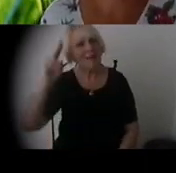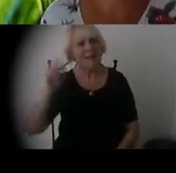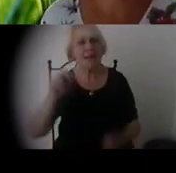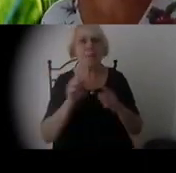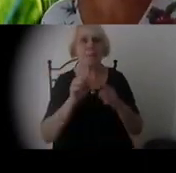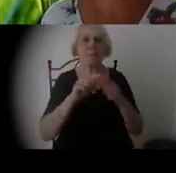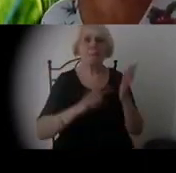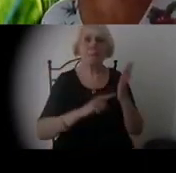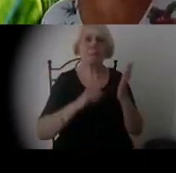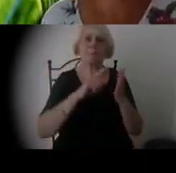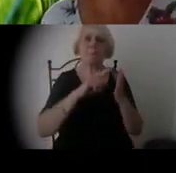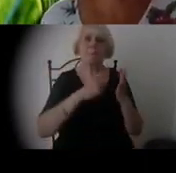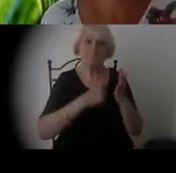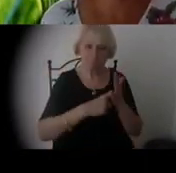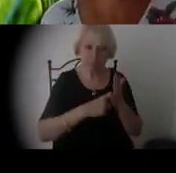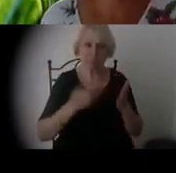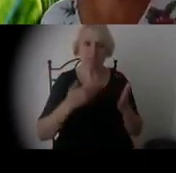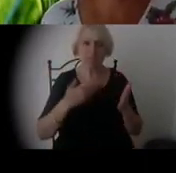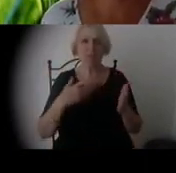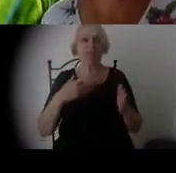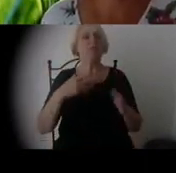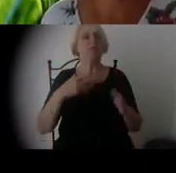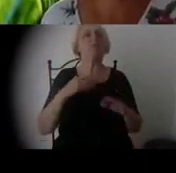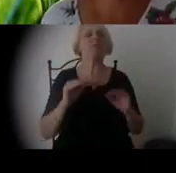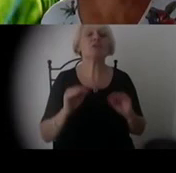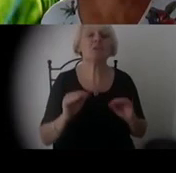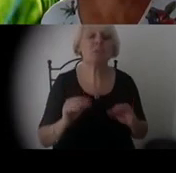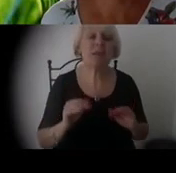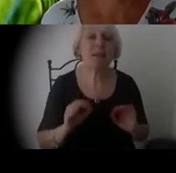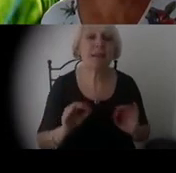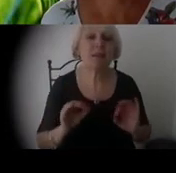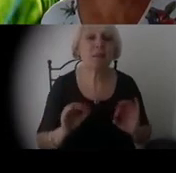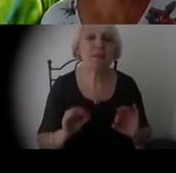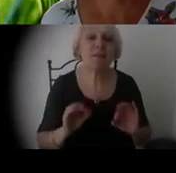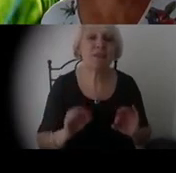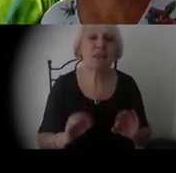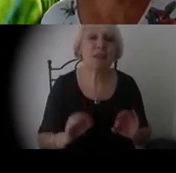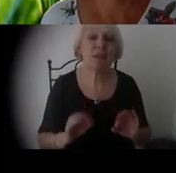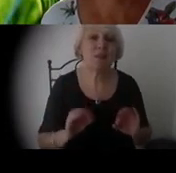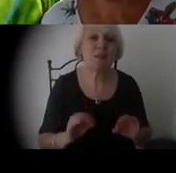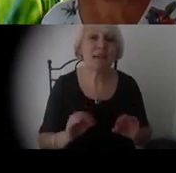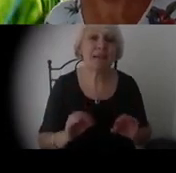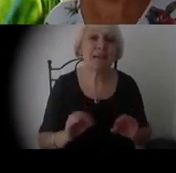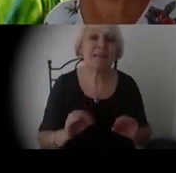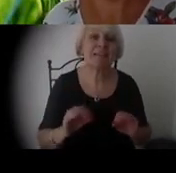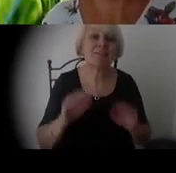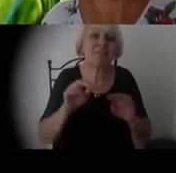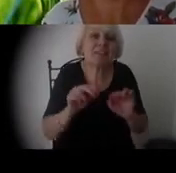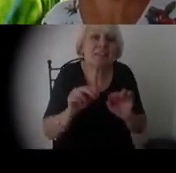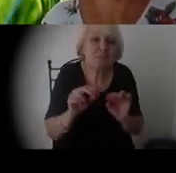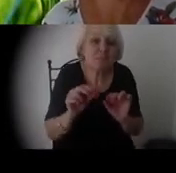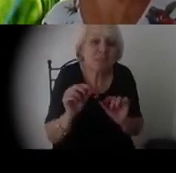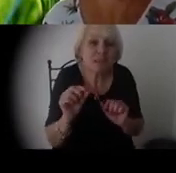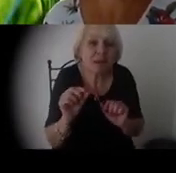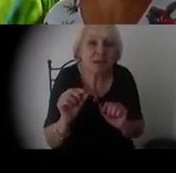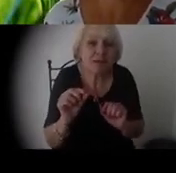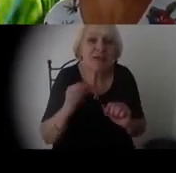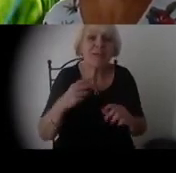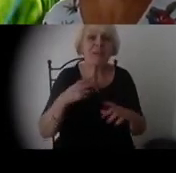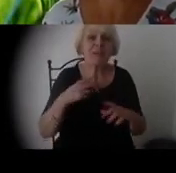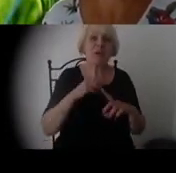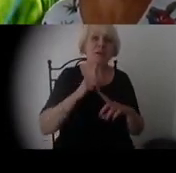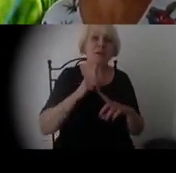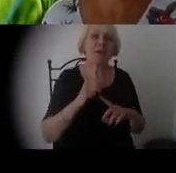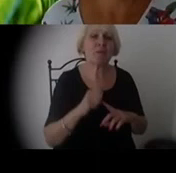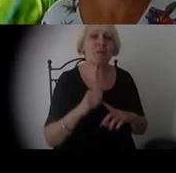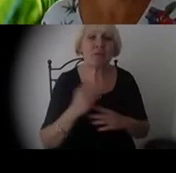of Education. I've been in Enfield for about a year now and held a similar role in another local authority. Please, just a little bit slower so